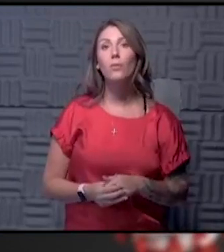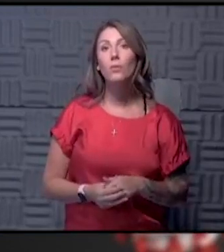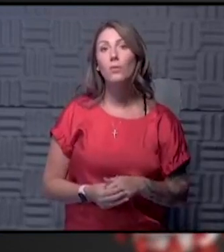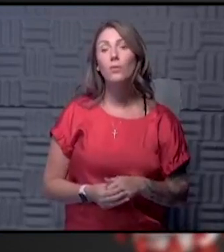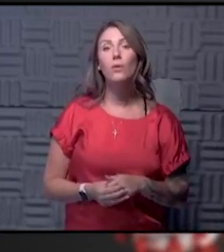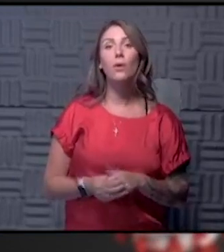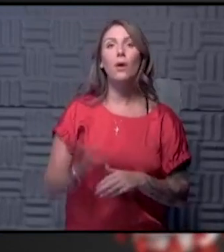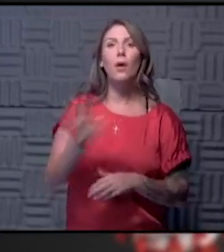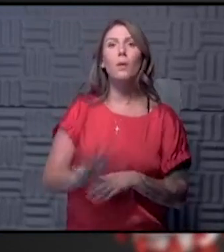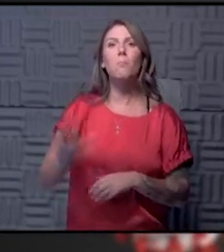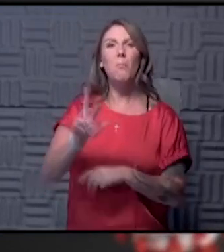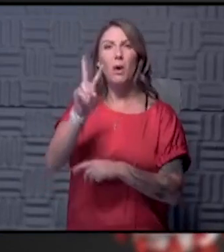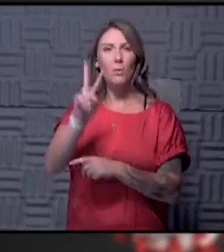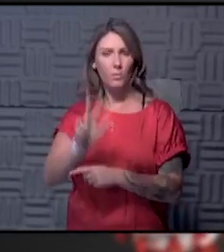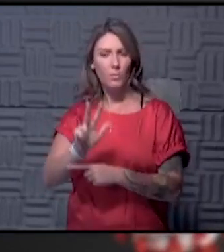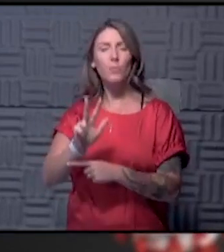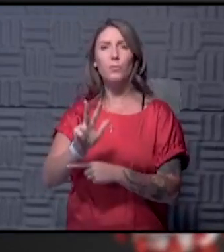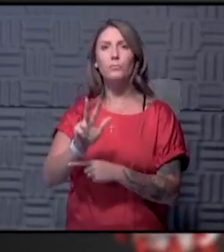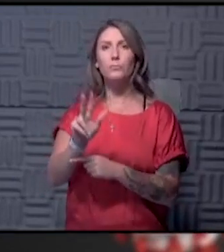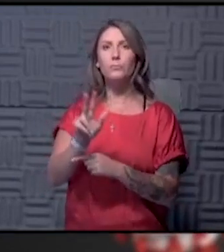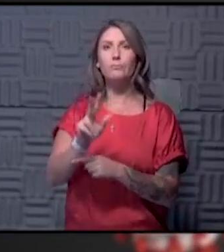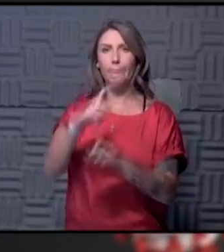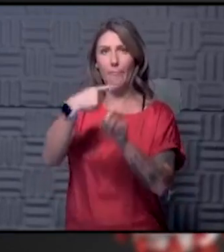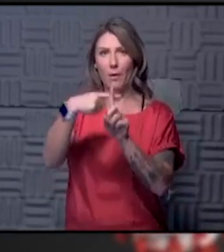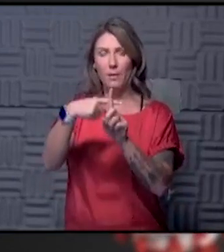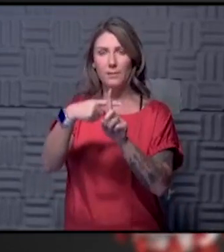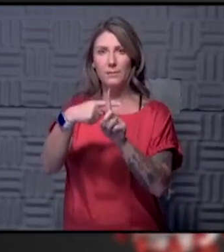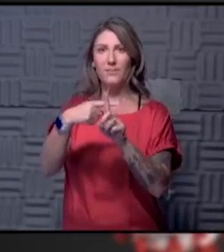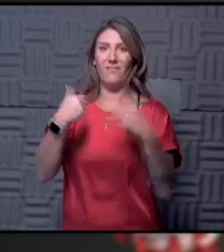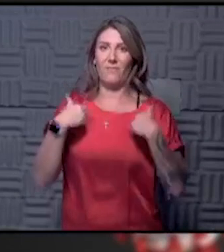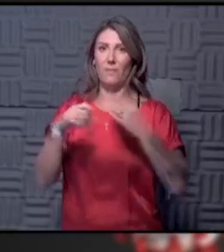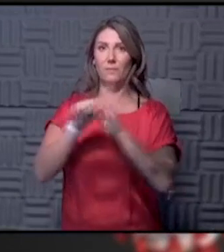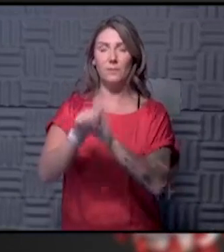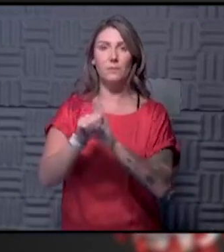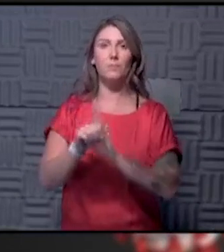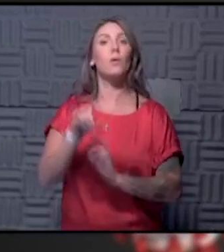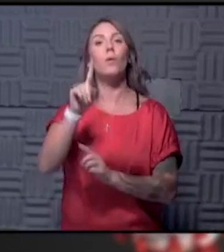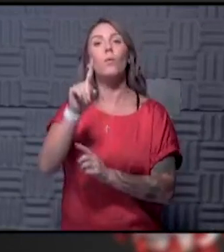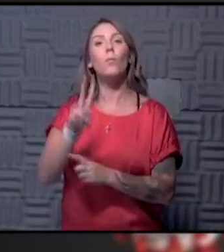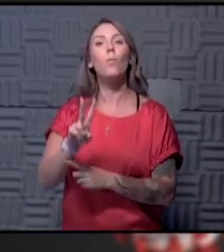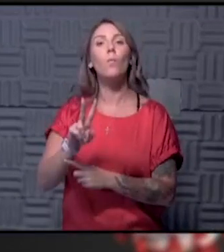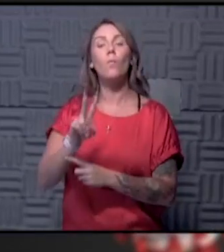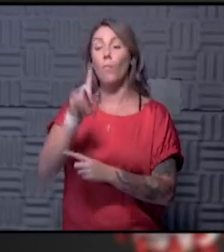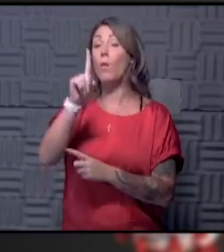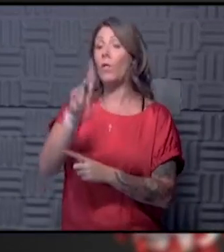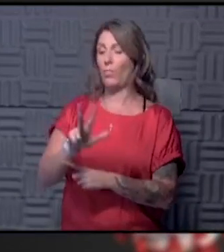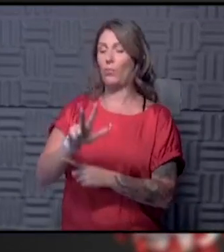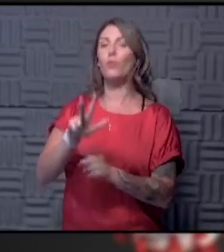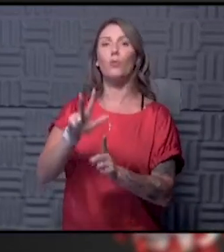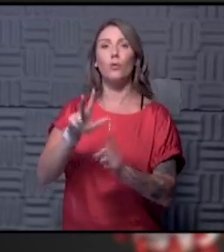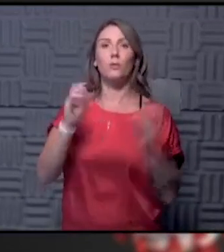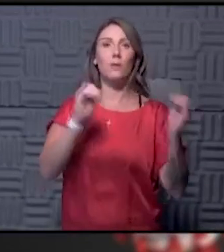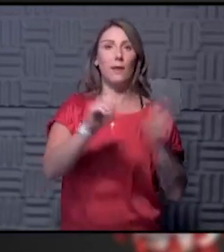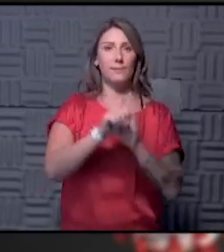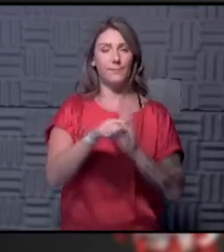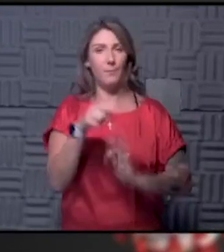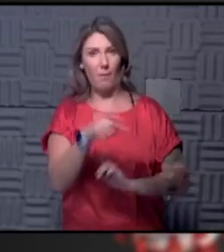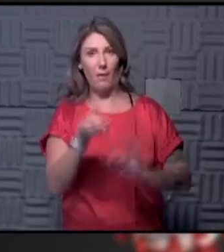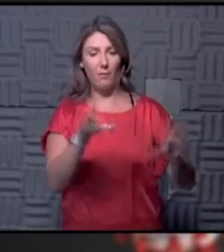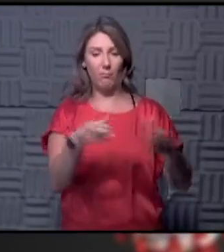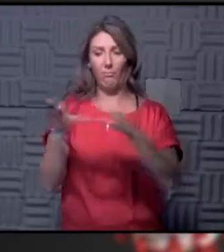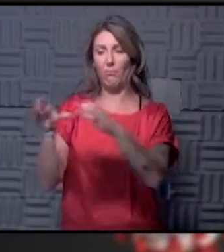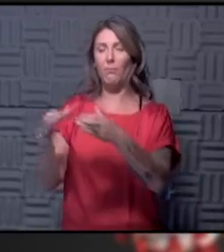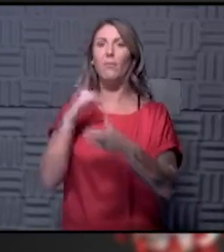About 2/3 of our positives right now are symptomatic, 1/3 asymptomatic. Which is, again,